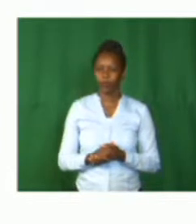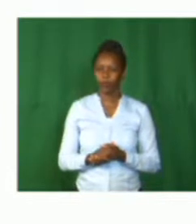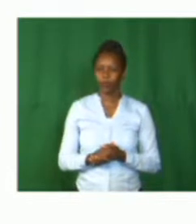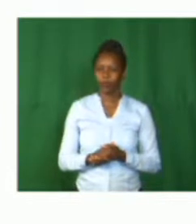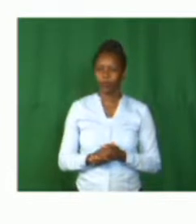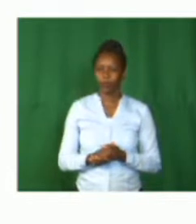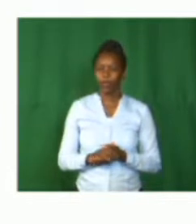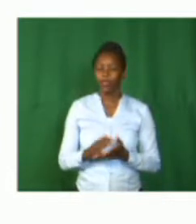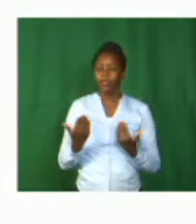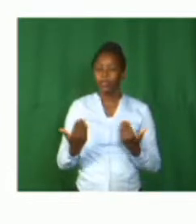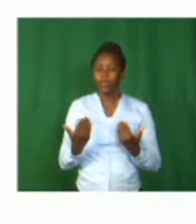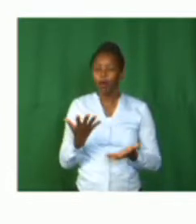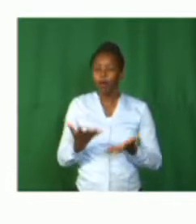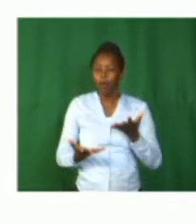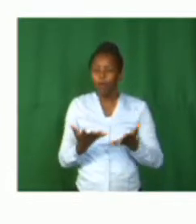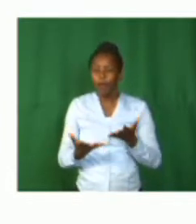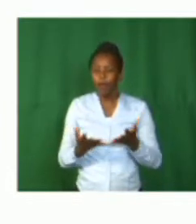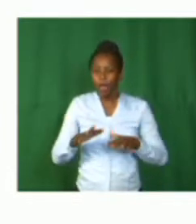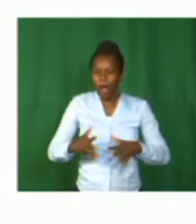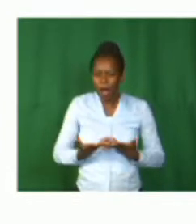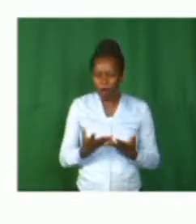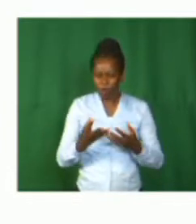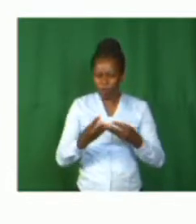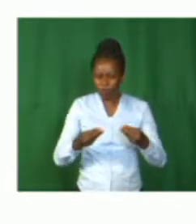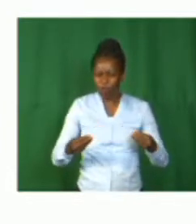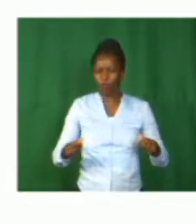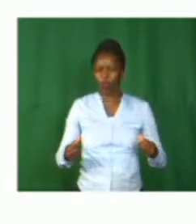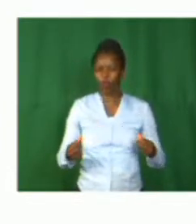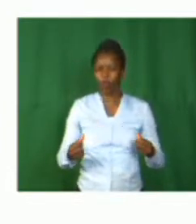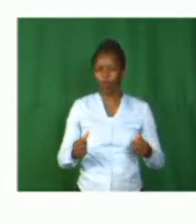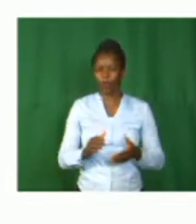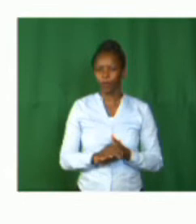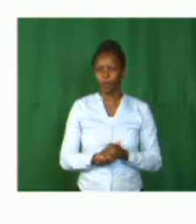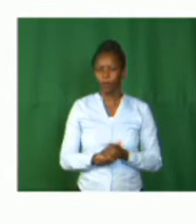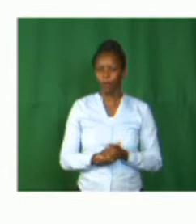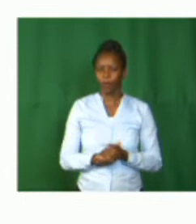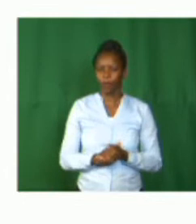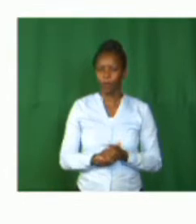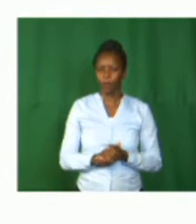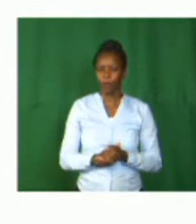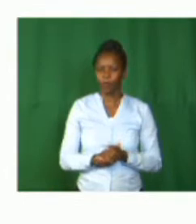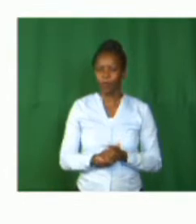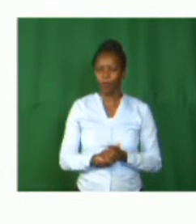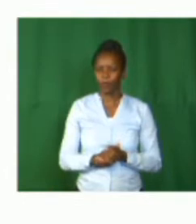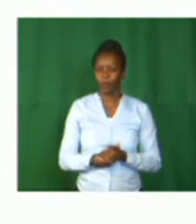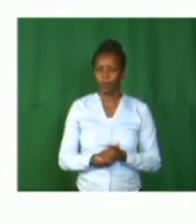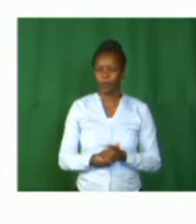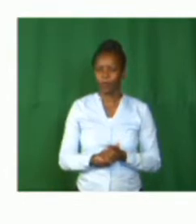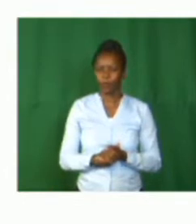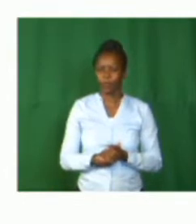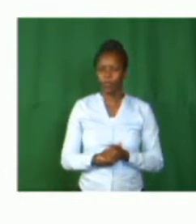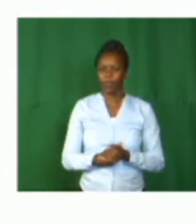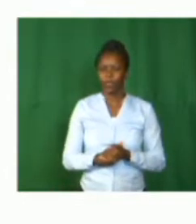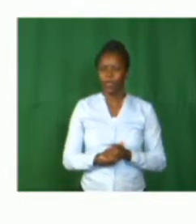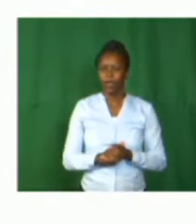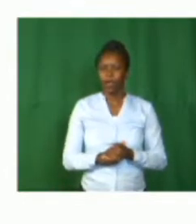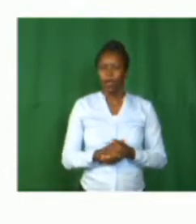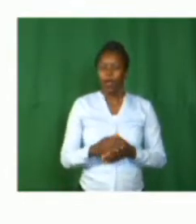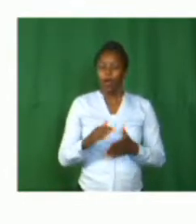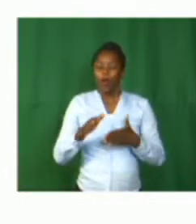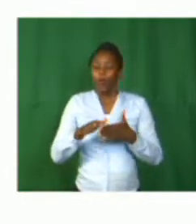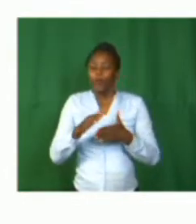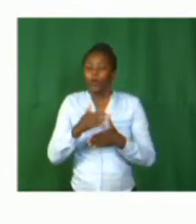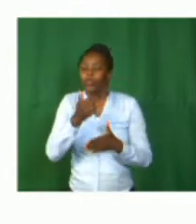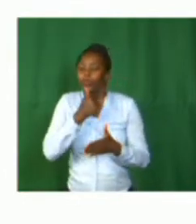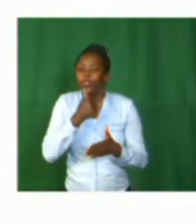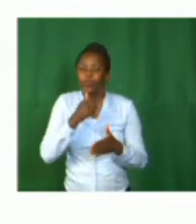to demonstrate how we solve the equations. Now remember, the first thing now that we need to do, because we are using the graphical method now,